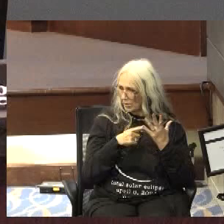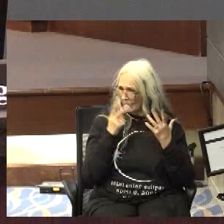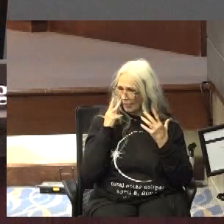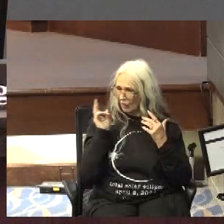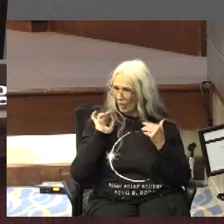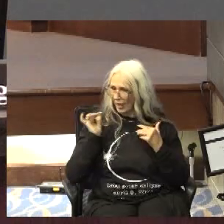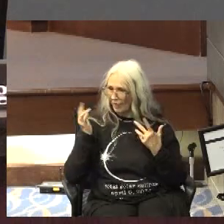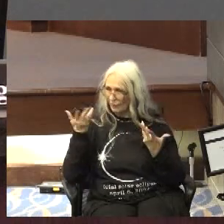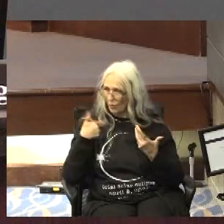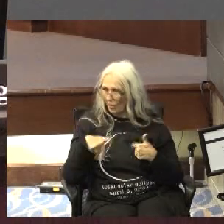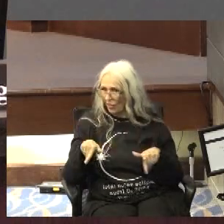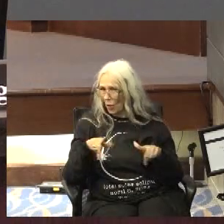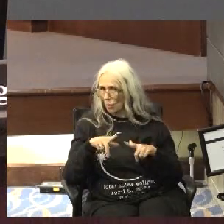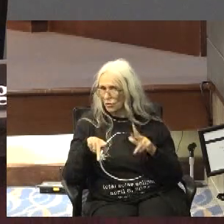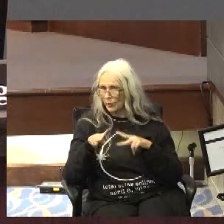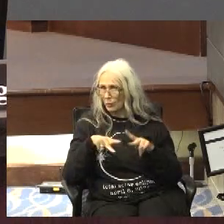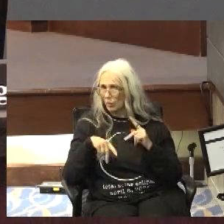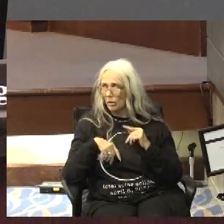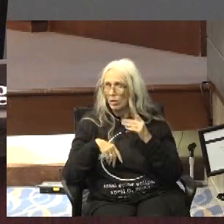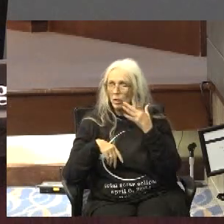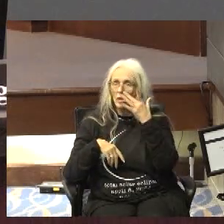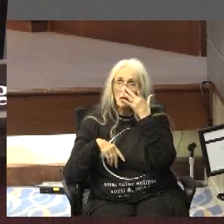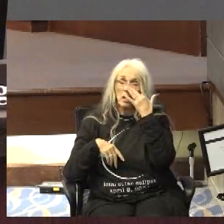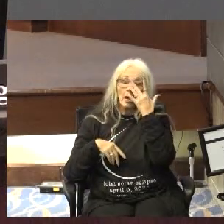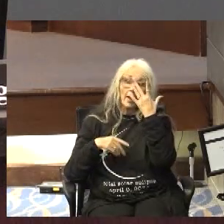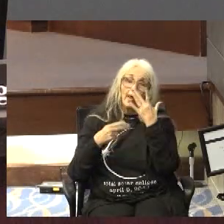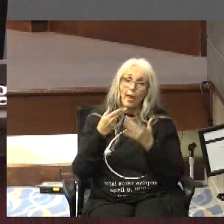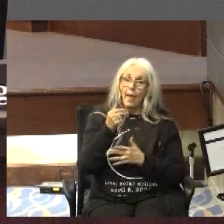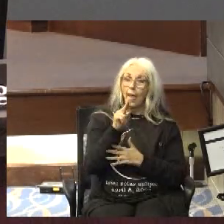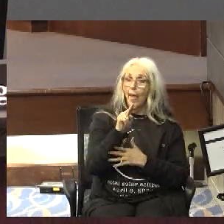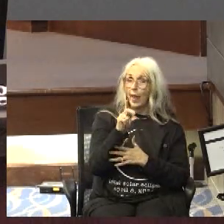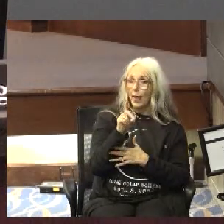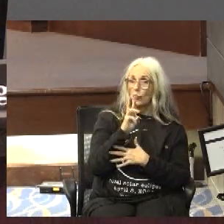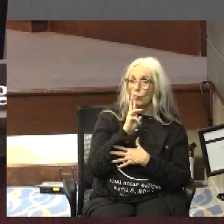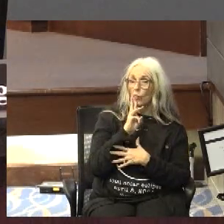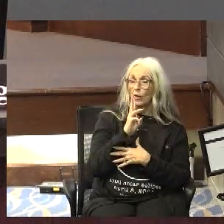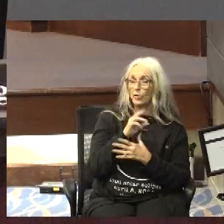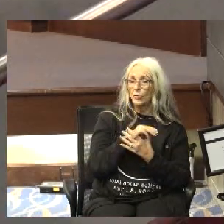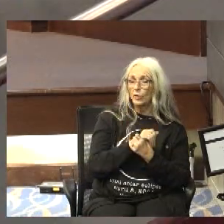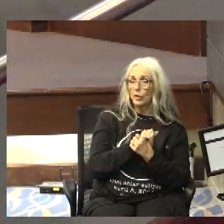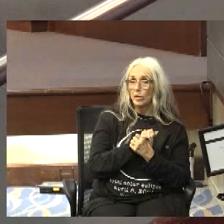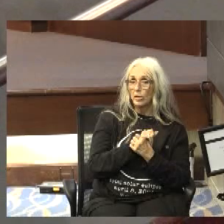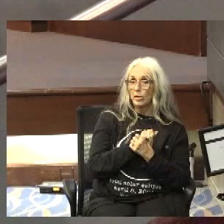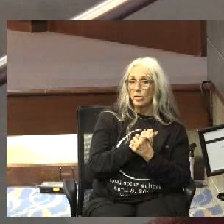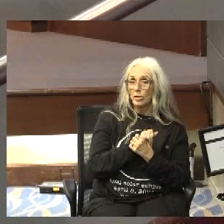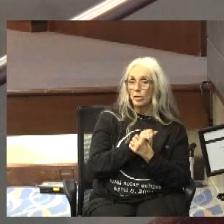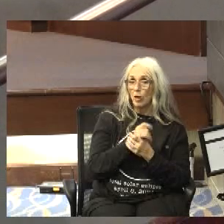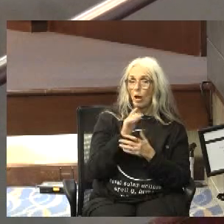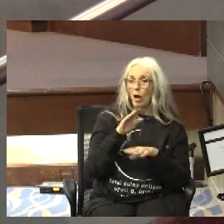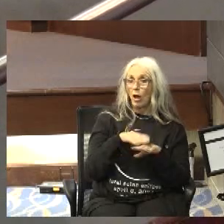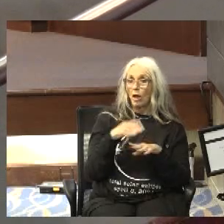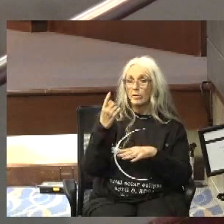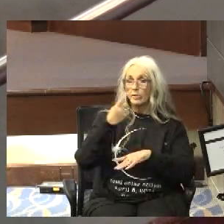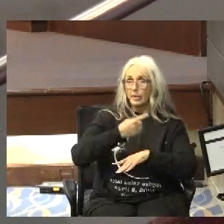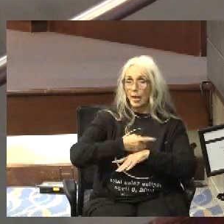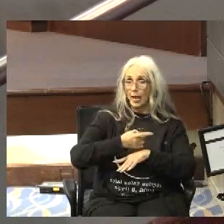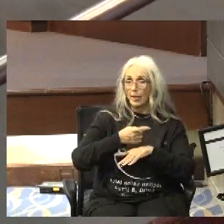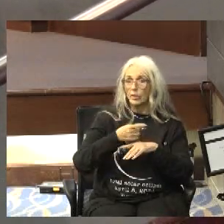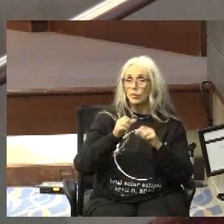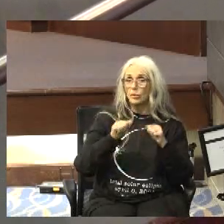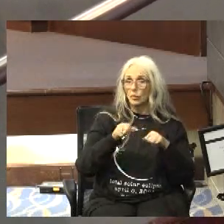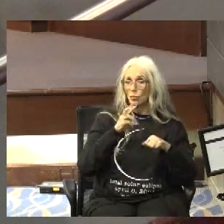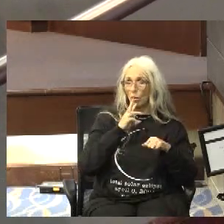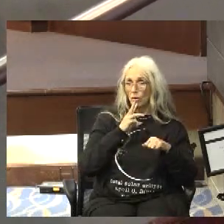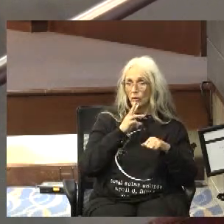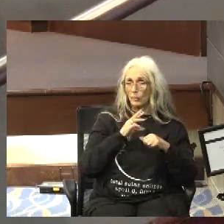for them? So the hand watering, and Lisa, correct me if I'm wrong, the hand watering would be on the days that you were, your watering